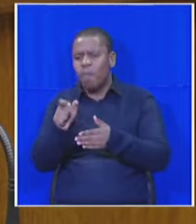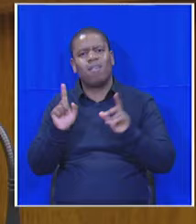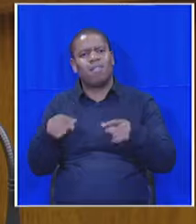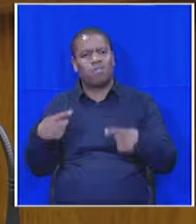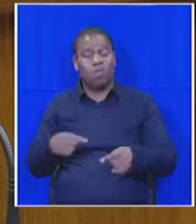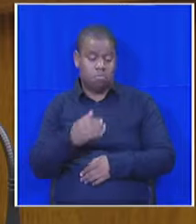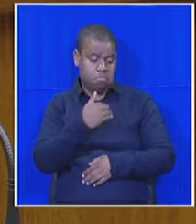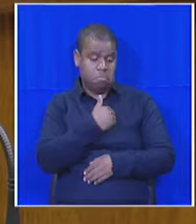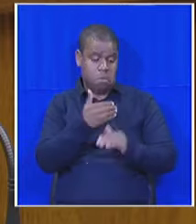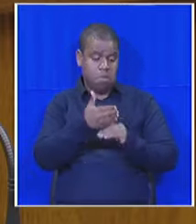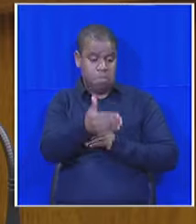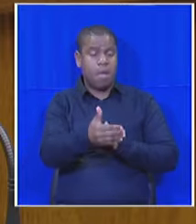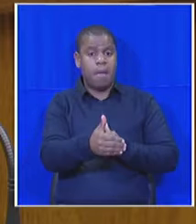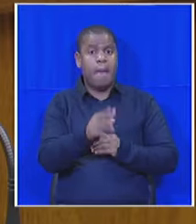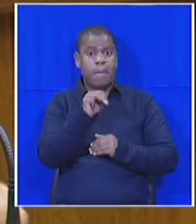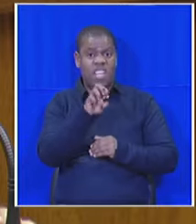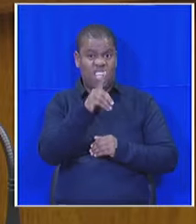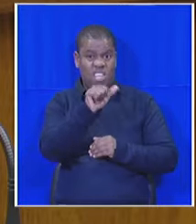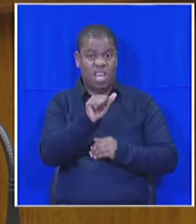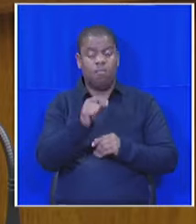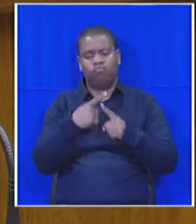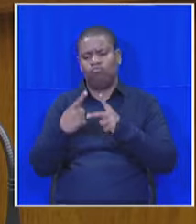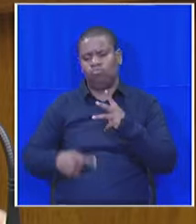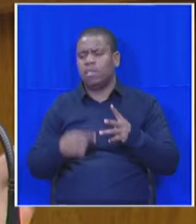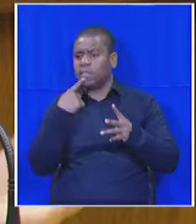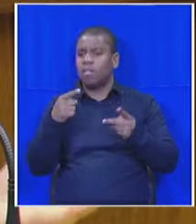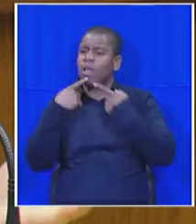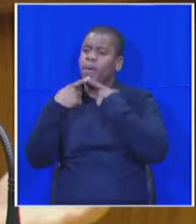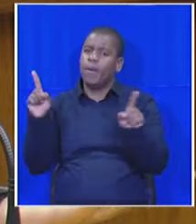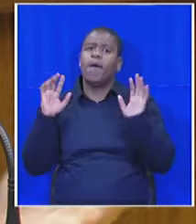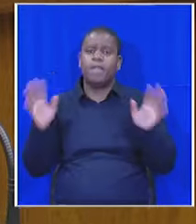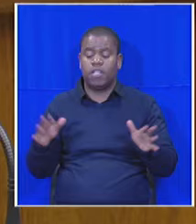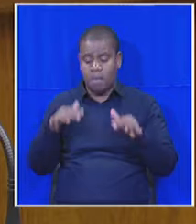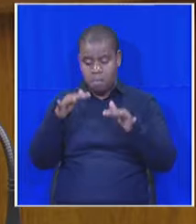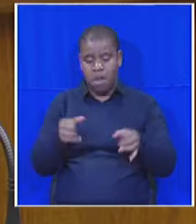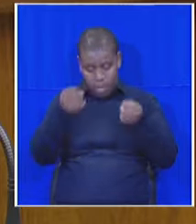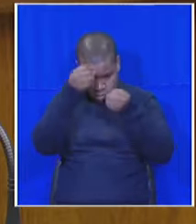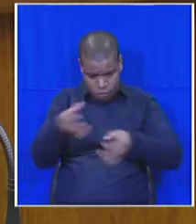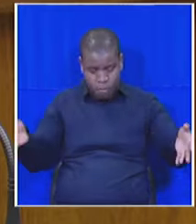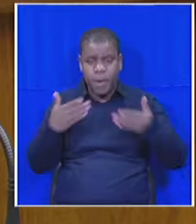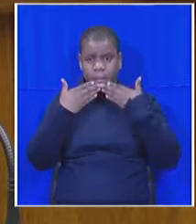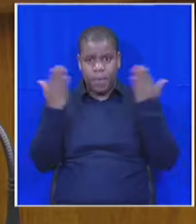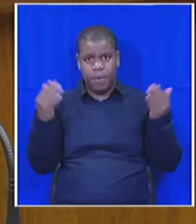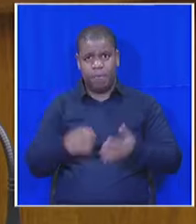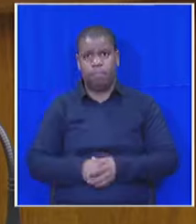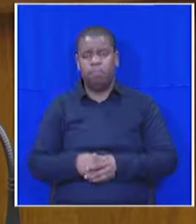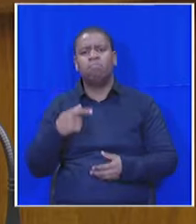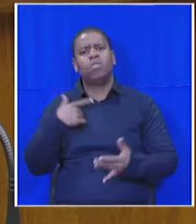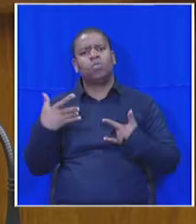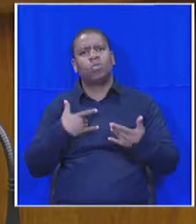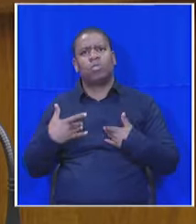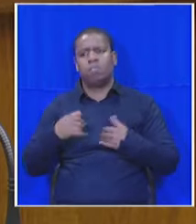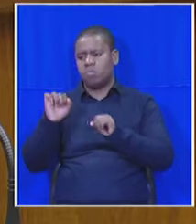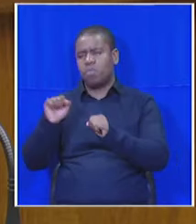the Minister briefed the media about the steps that she's taking to resolve the matter, not Parliament. I also remain concerned that the Minister's role